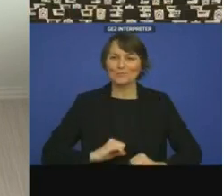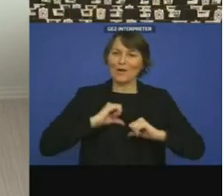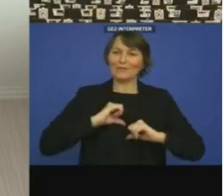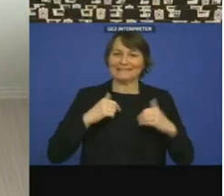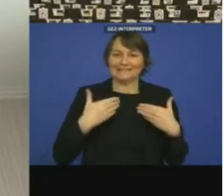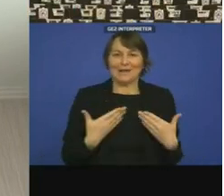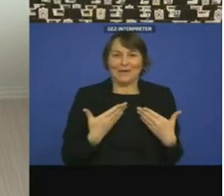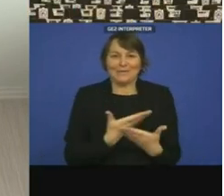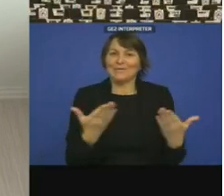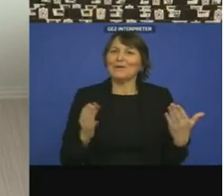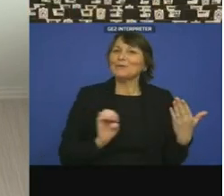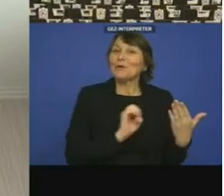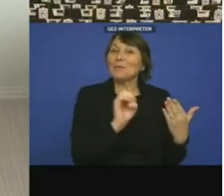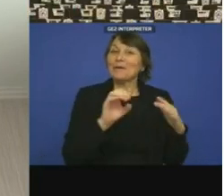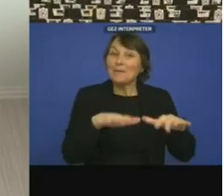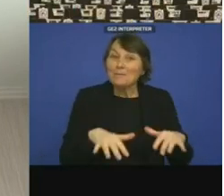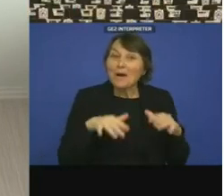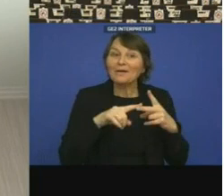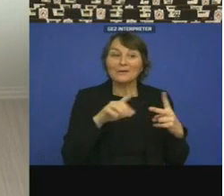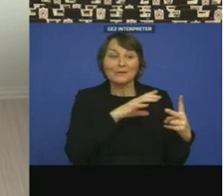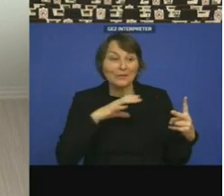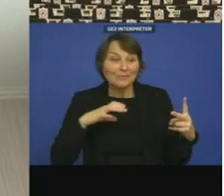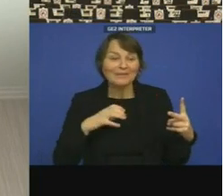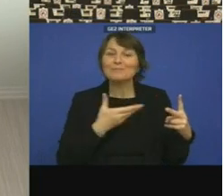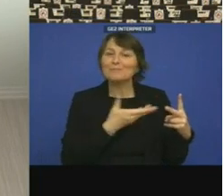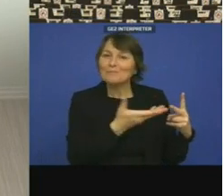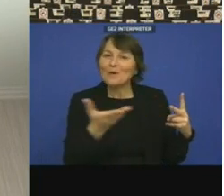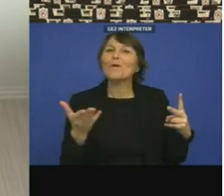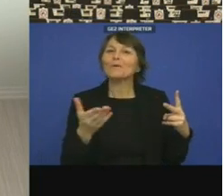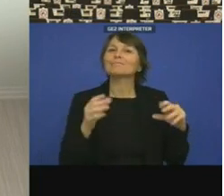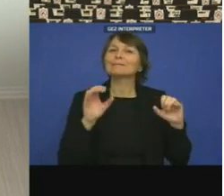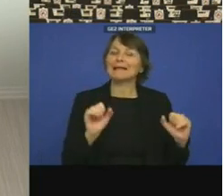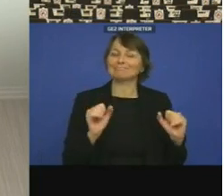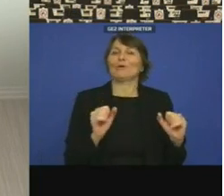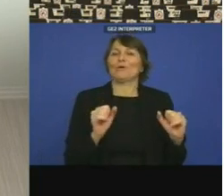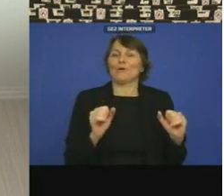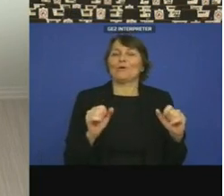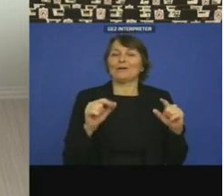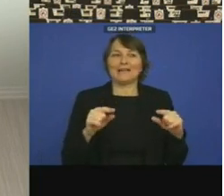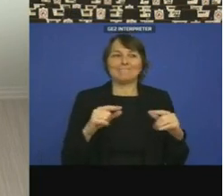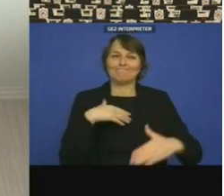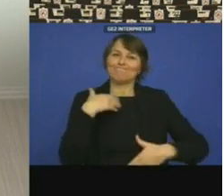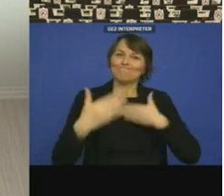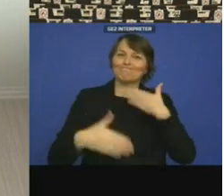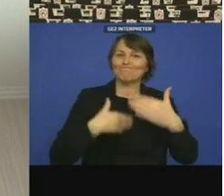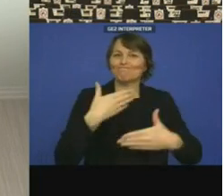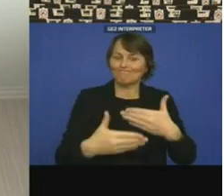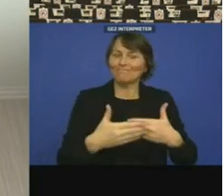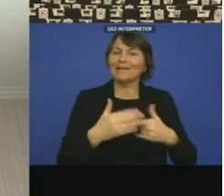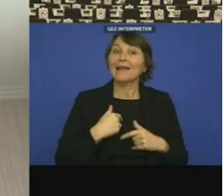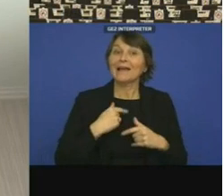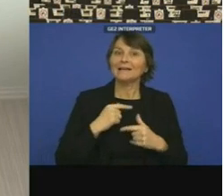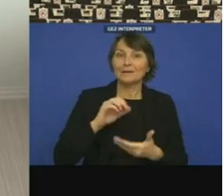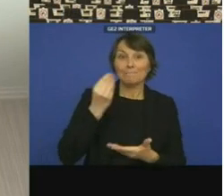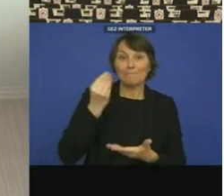Parliament, Commission and the Member States gathered in the Council have managed to considerably increase the budget of the